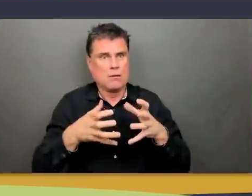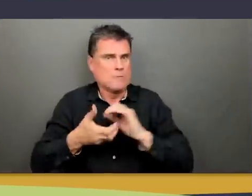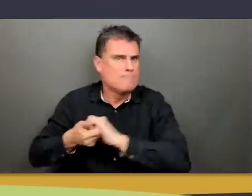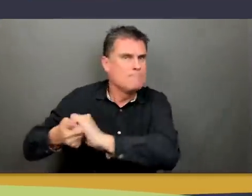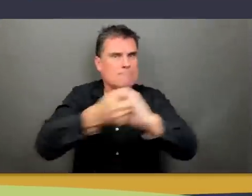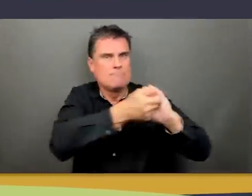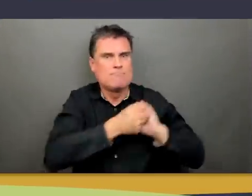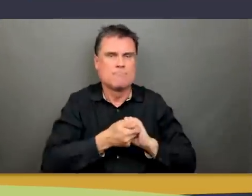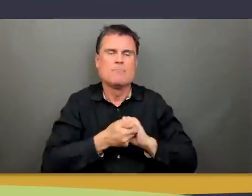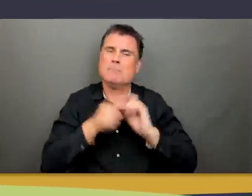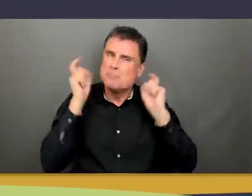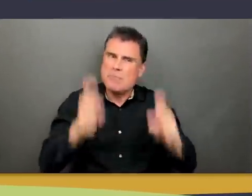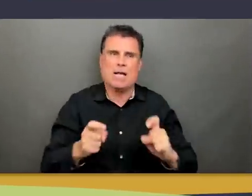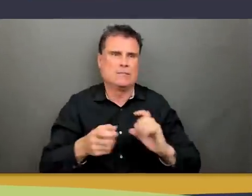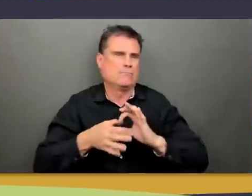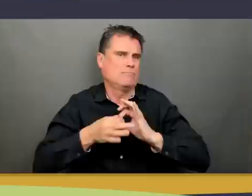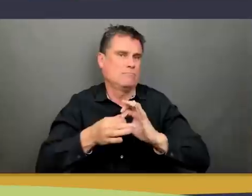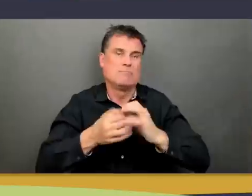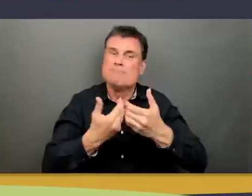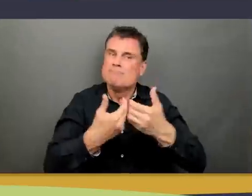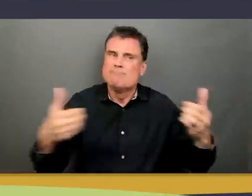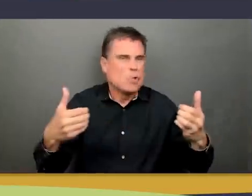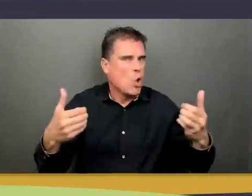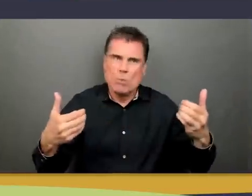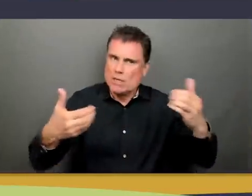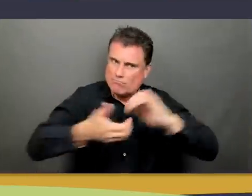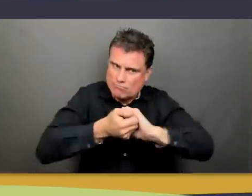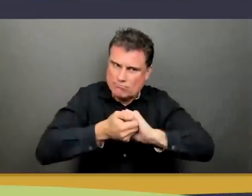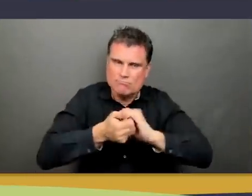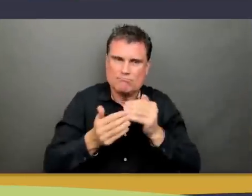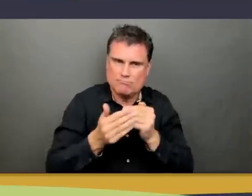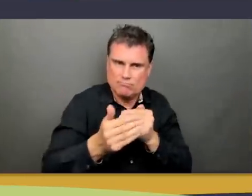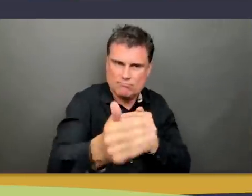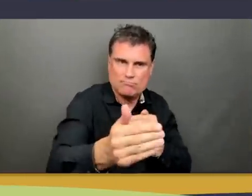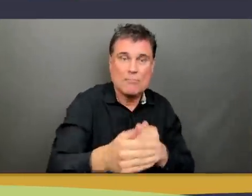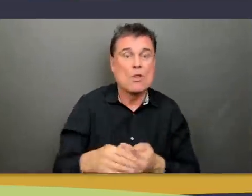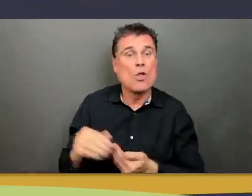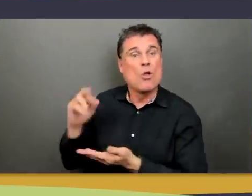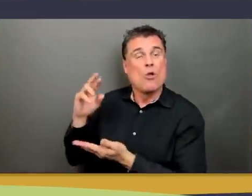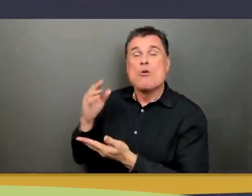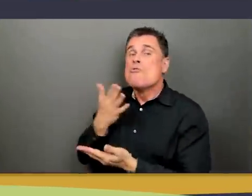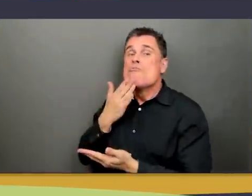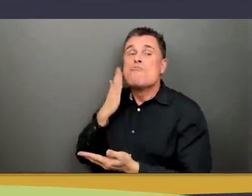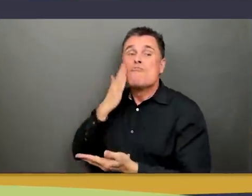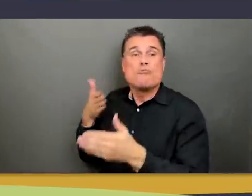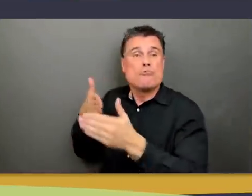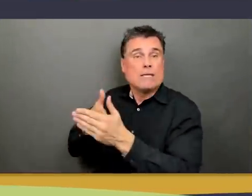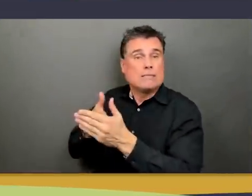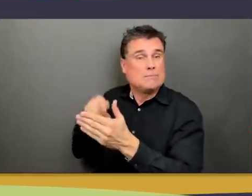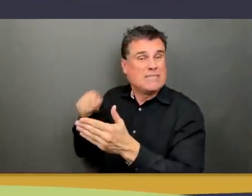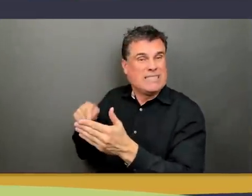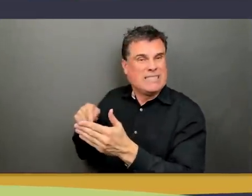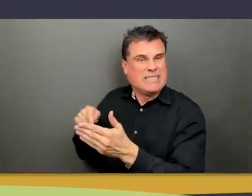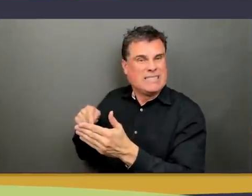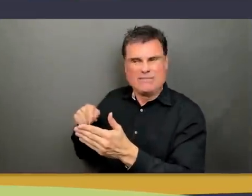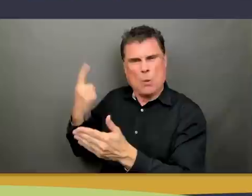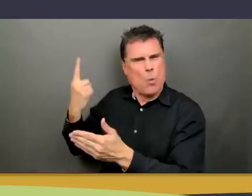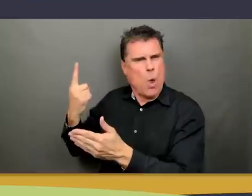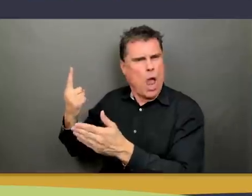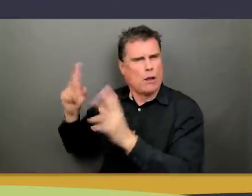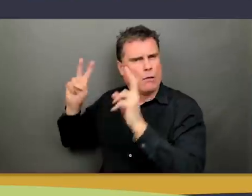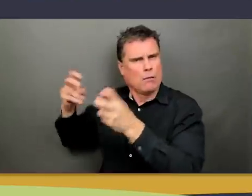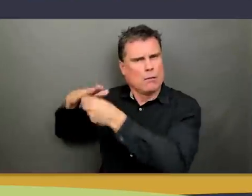all. Racism is just one arm of the monster of oppression in our society, one that is threatening to